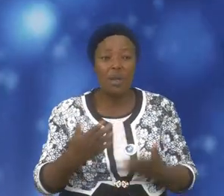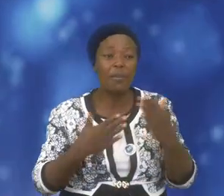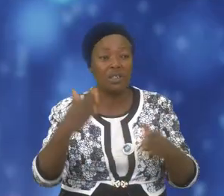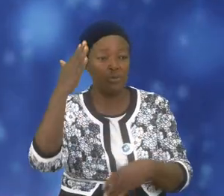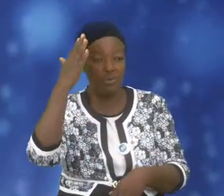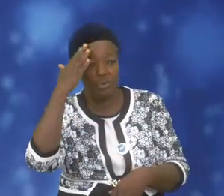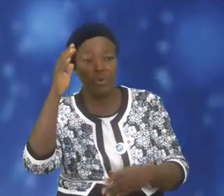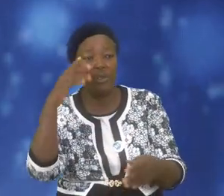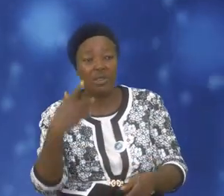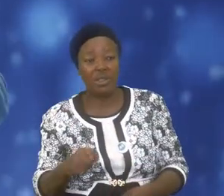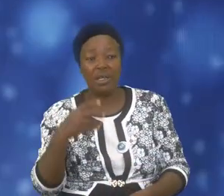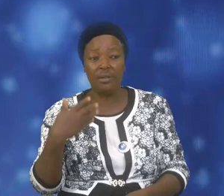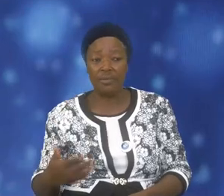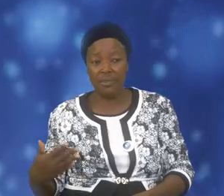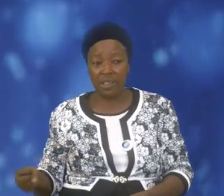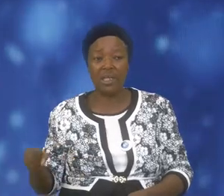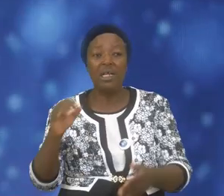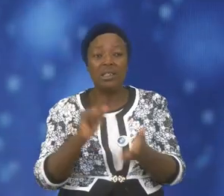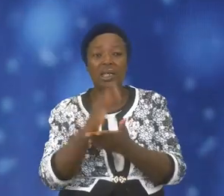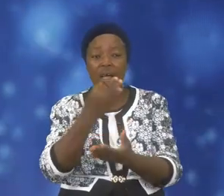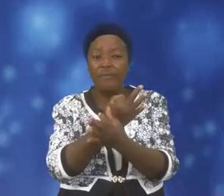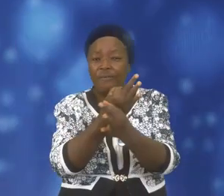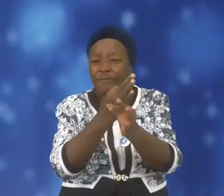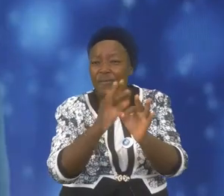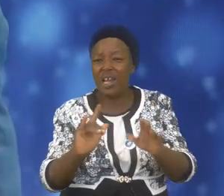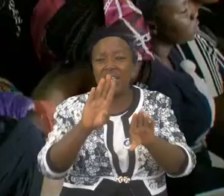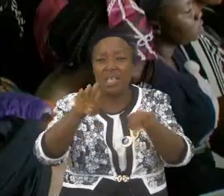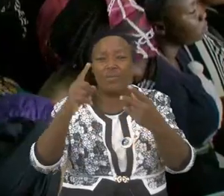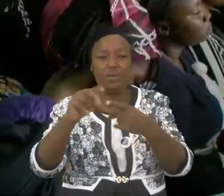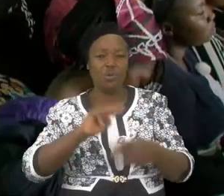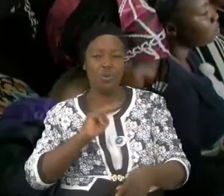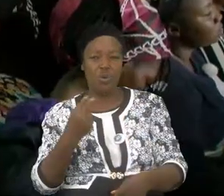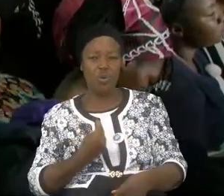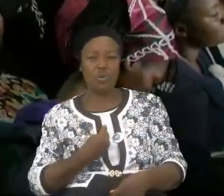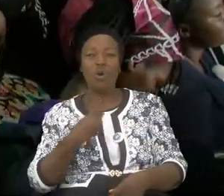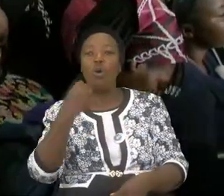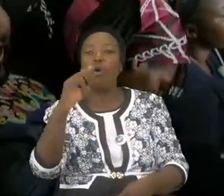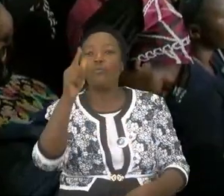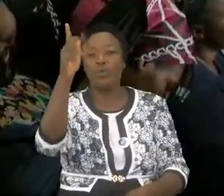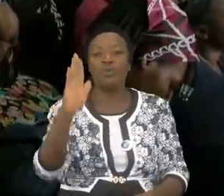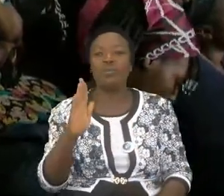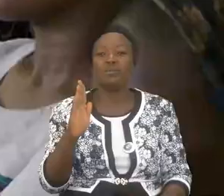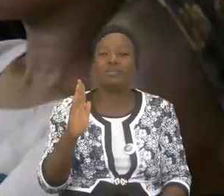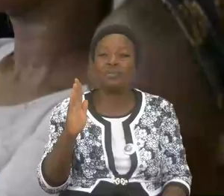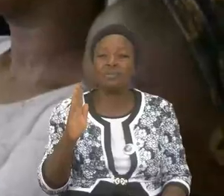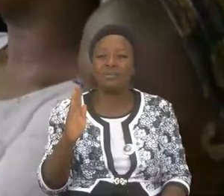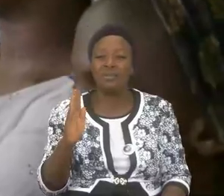to us of God. It's coming your way. Blessing coming your